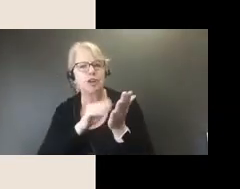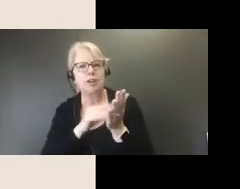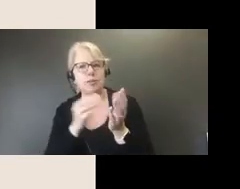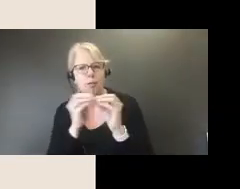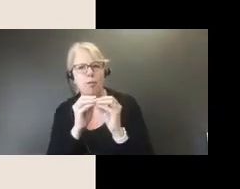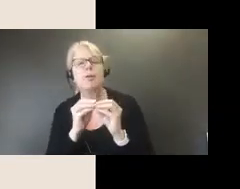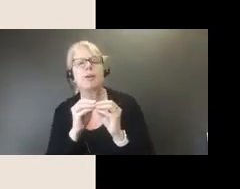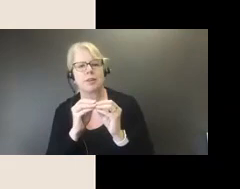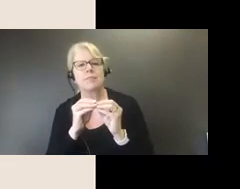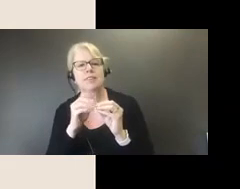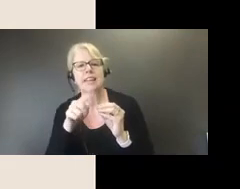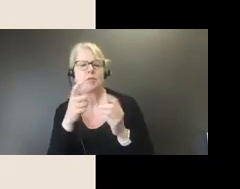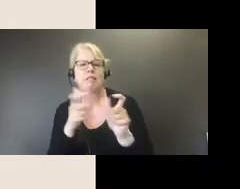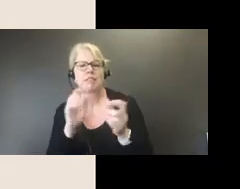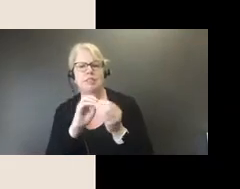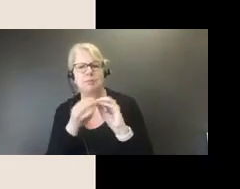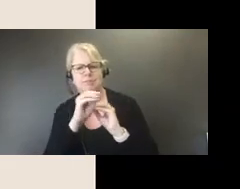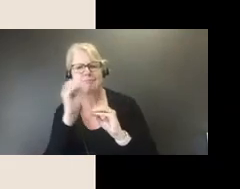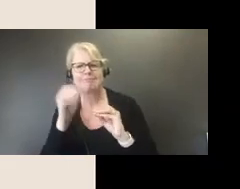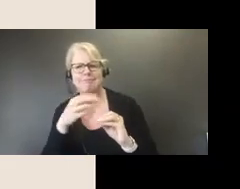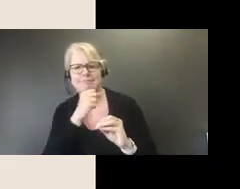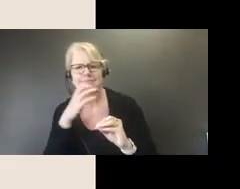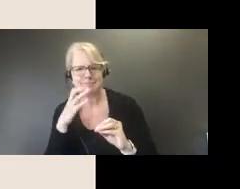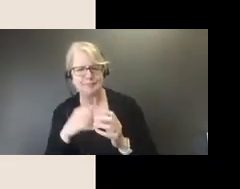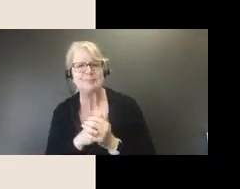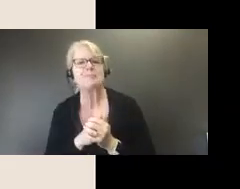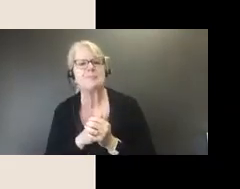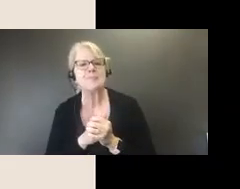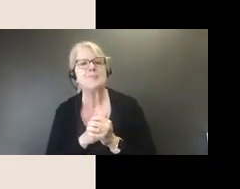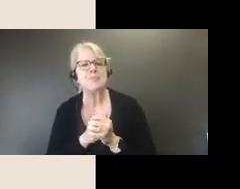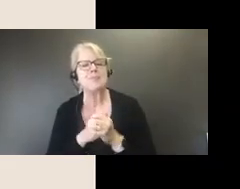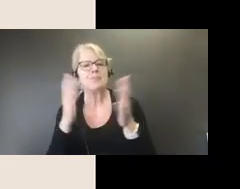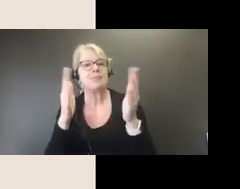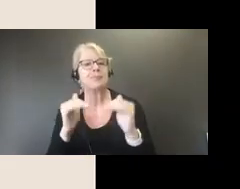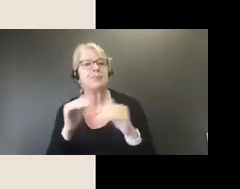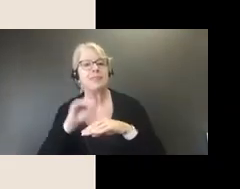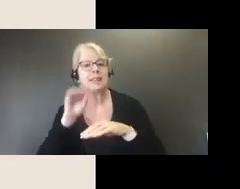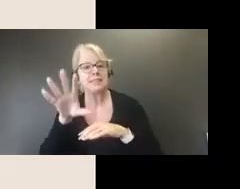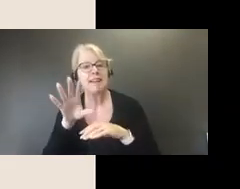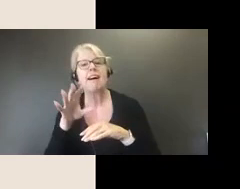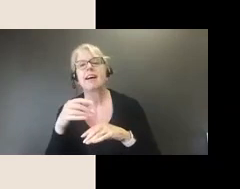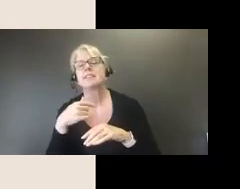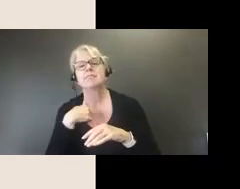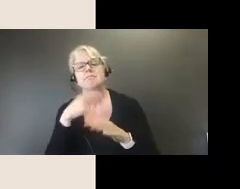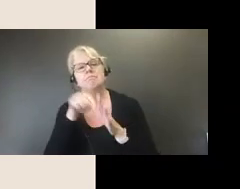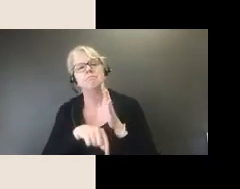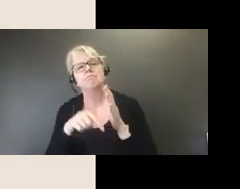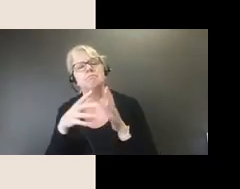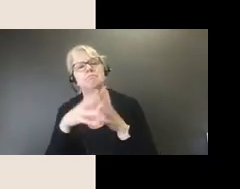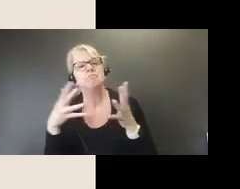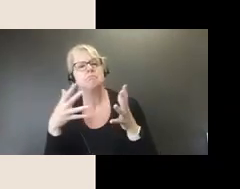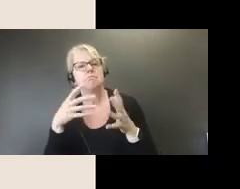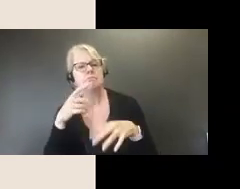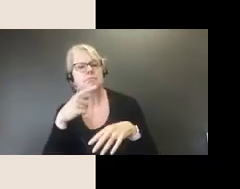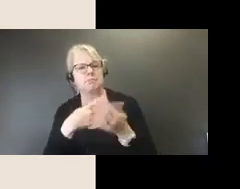again, that large aging population. Next slide, please. I won't spend a lot of time on this. I did want you to kind